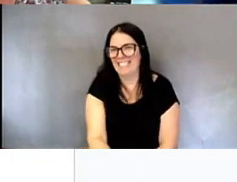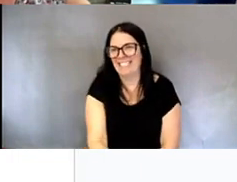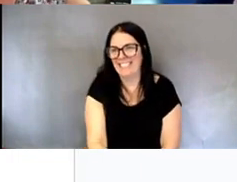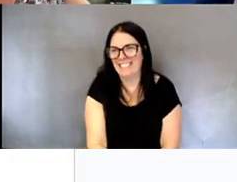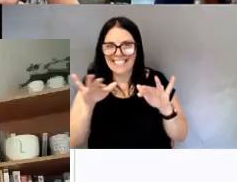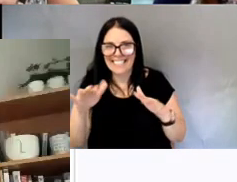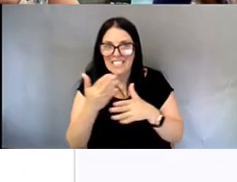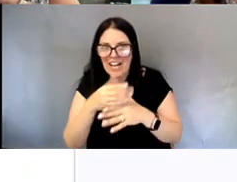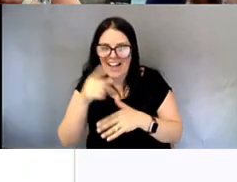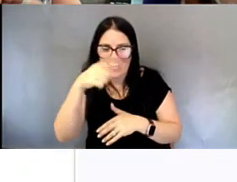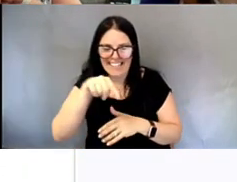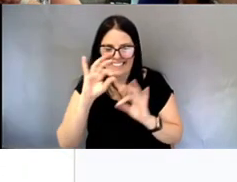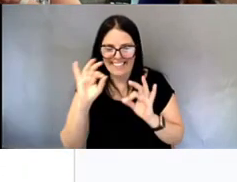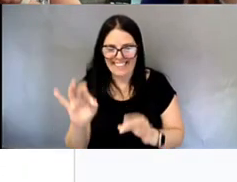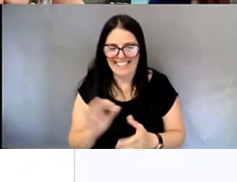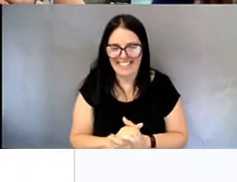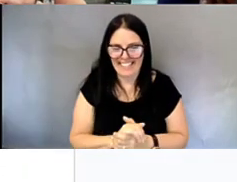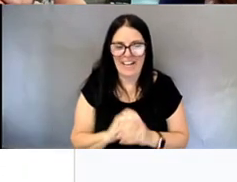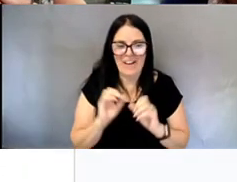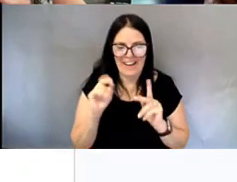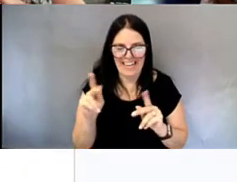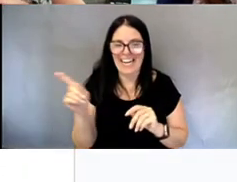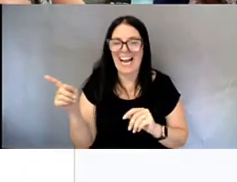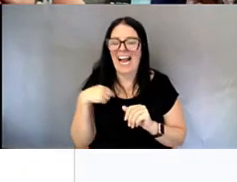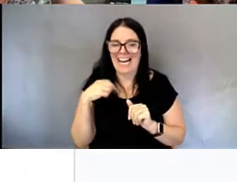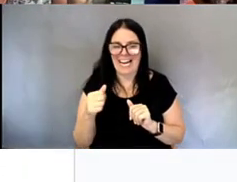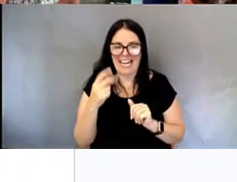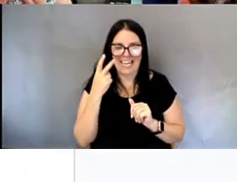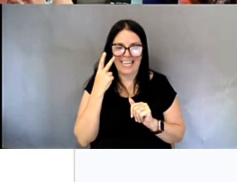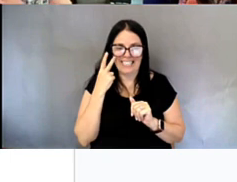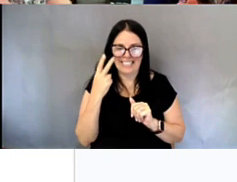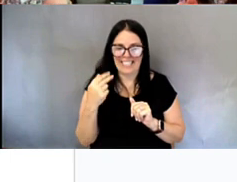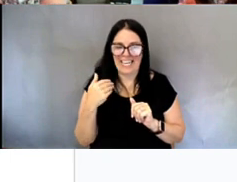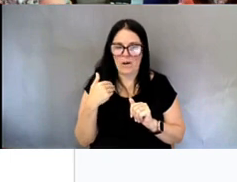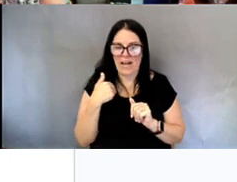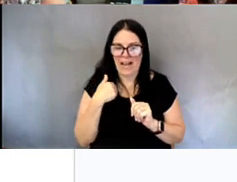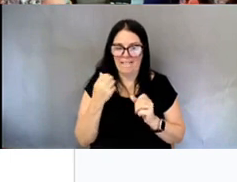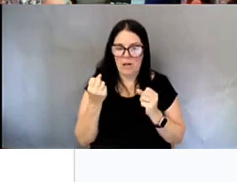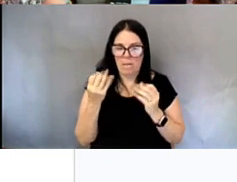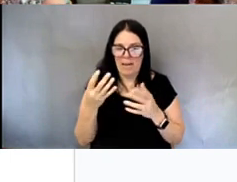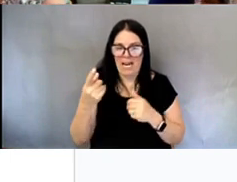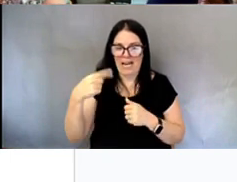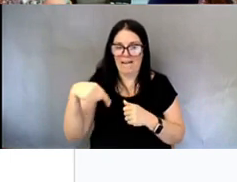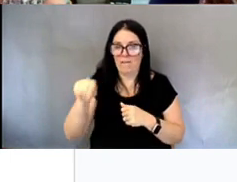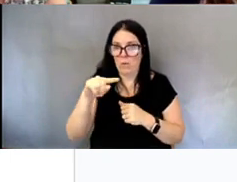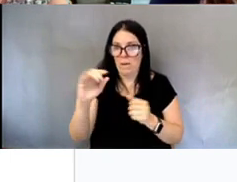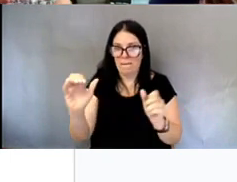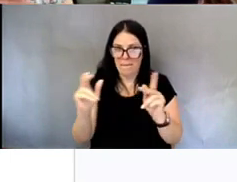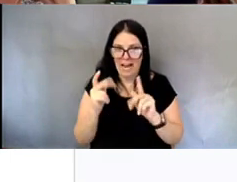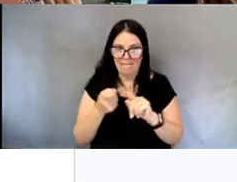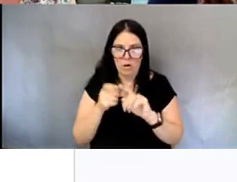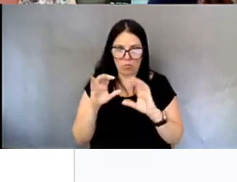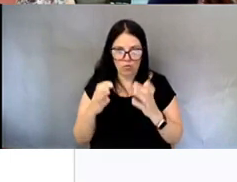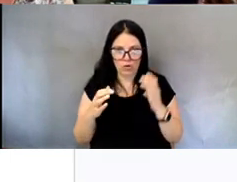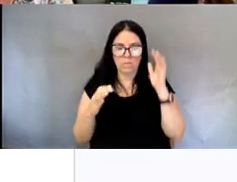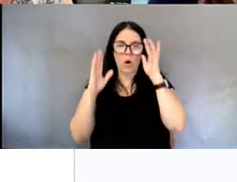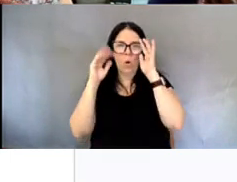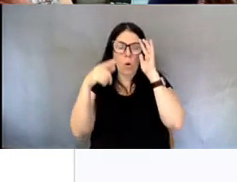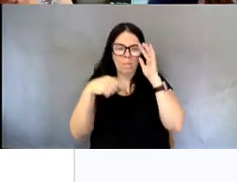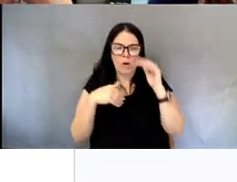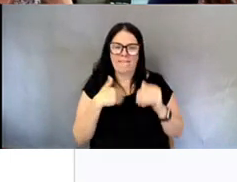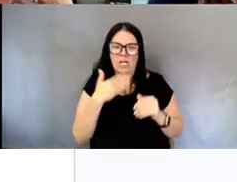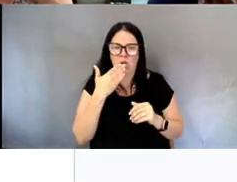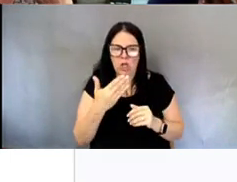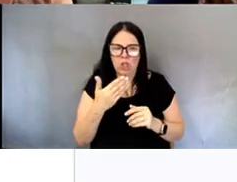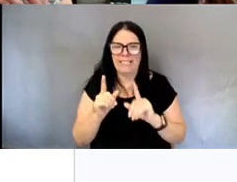Perfect. All right. So I can see we have many of you coming back from your groups. I hope you had good conversations